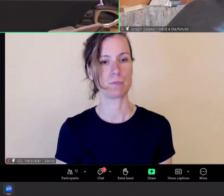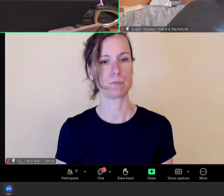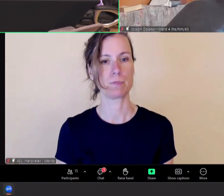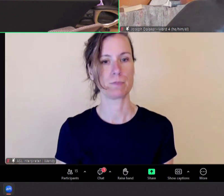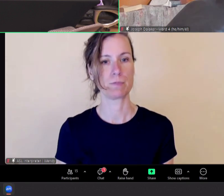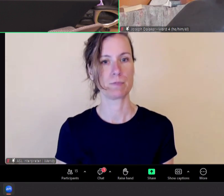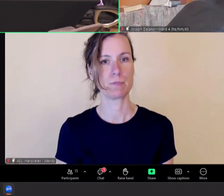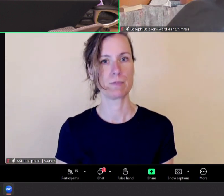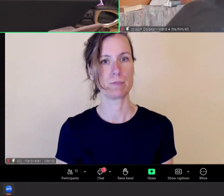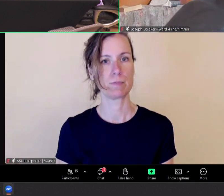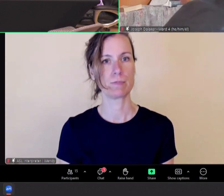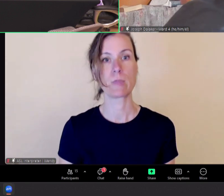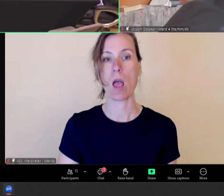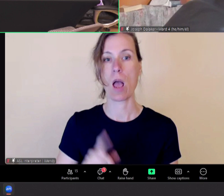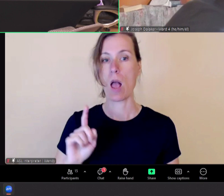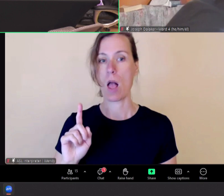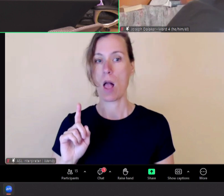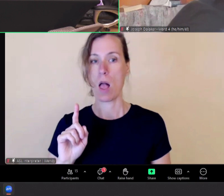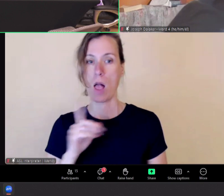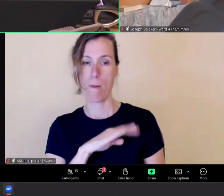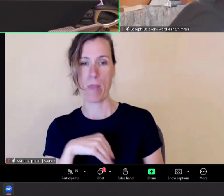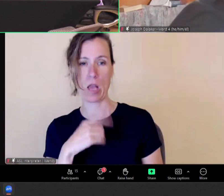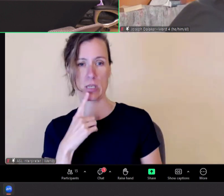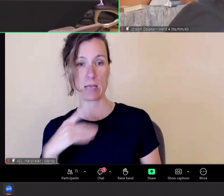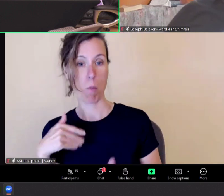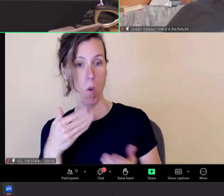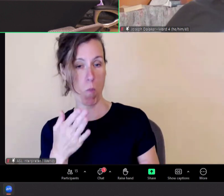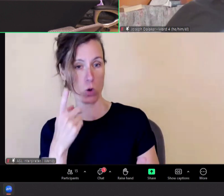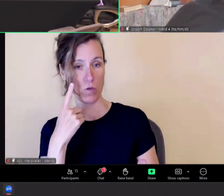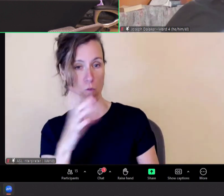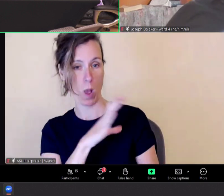The proposal to go to the committee?